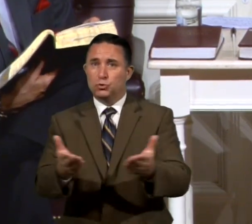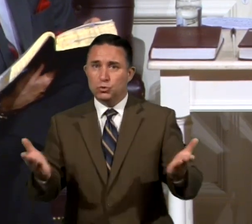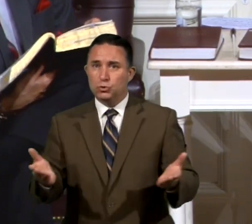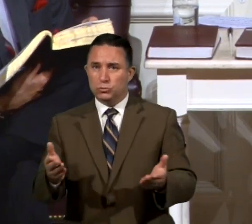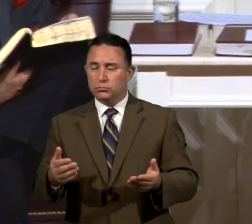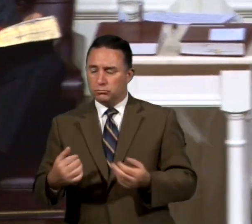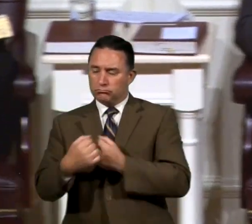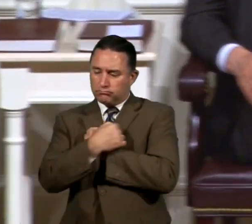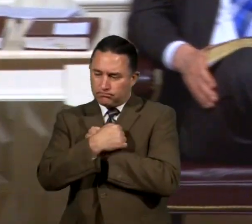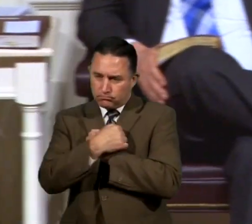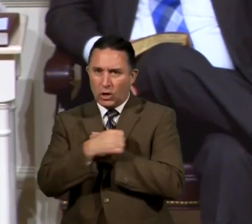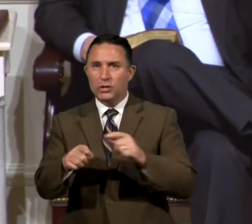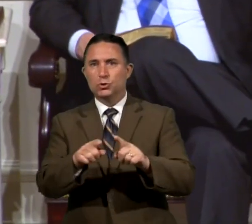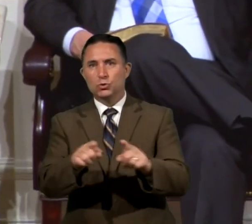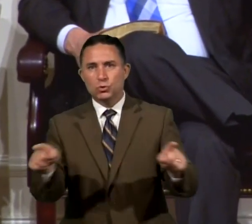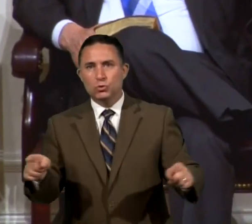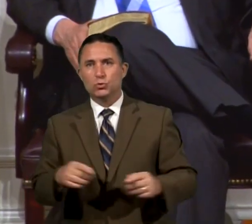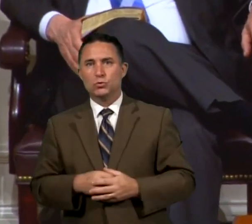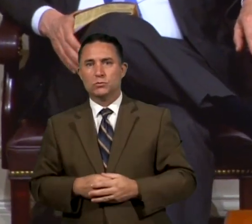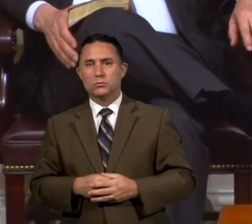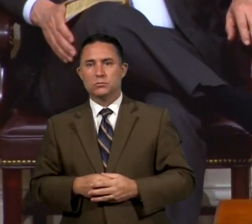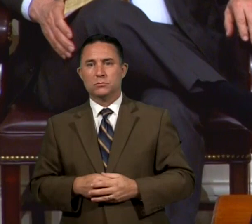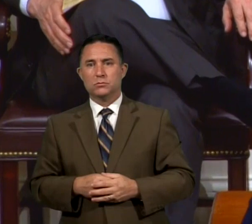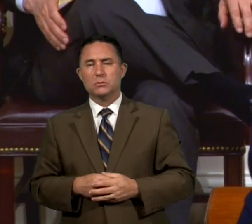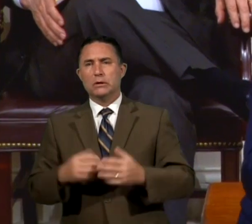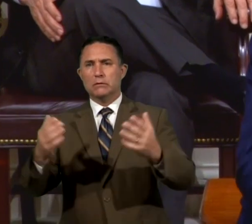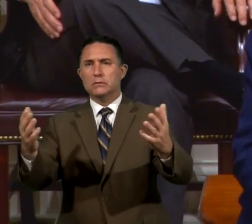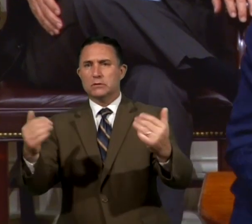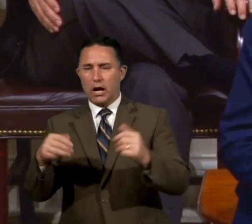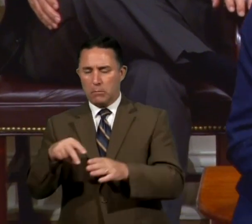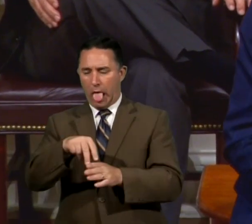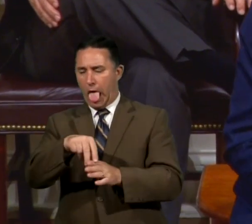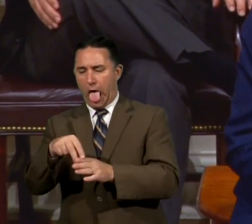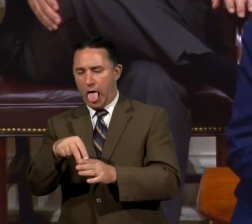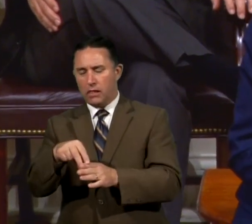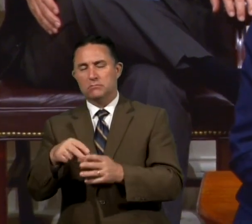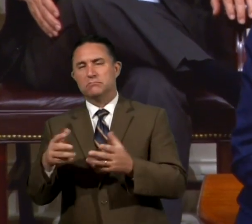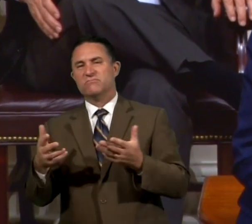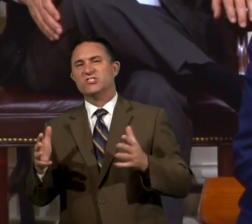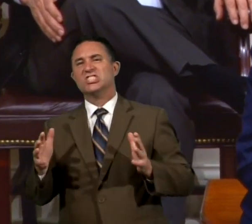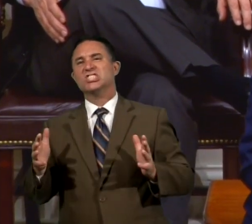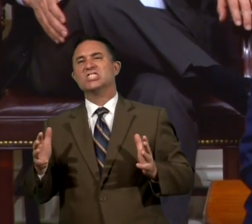and we'll embrace you. Come down off the edge.